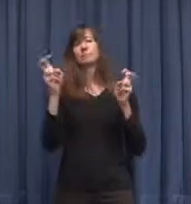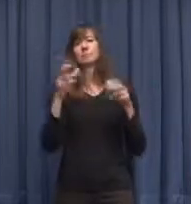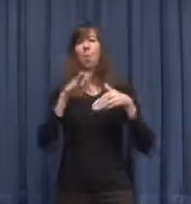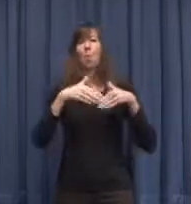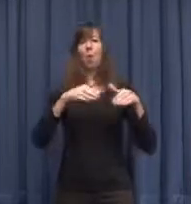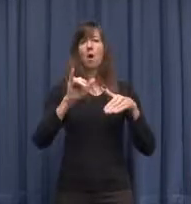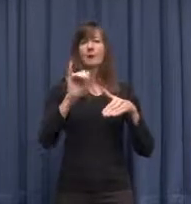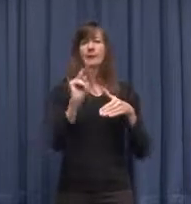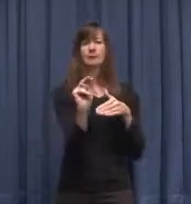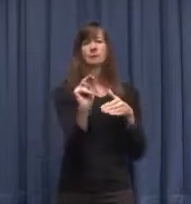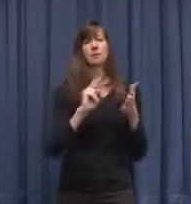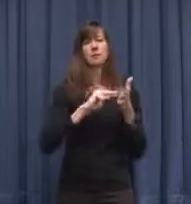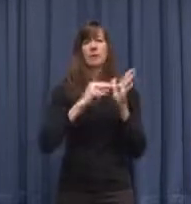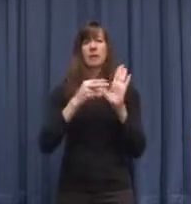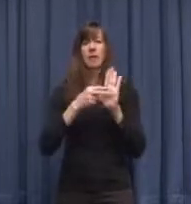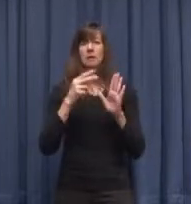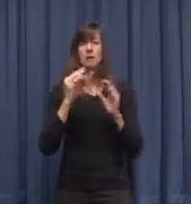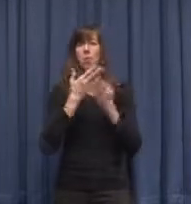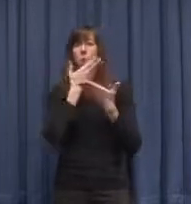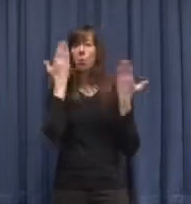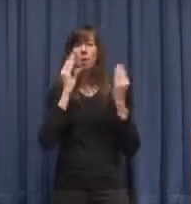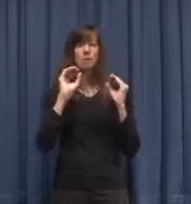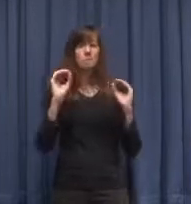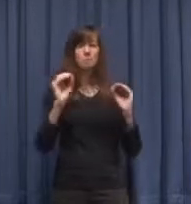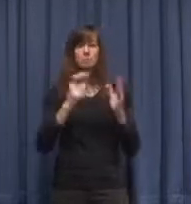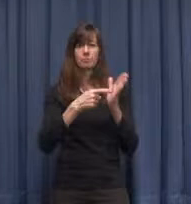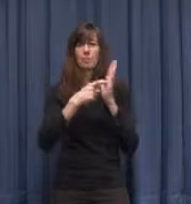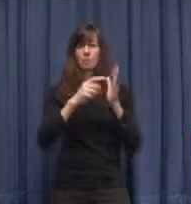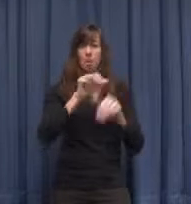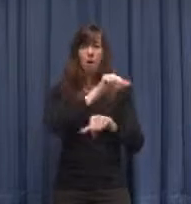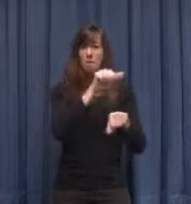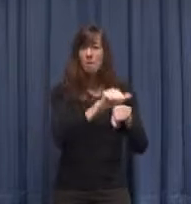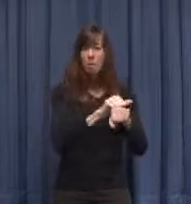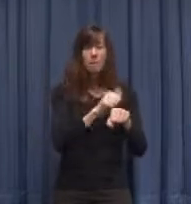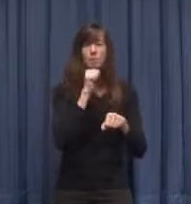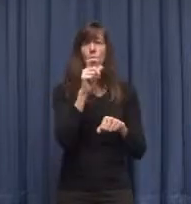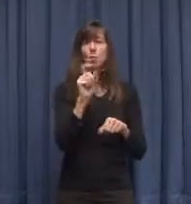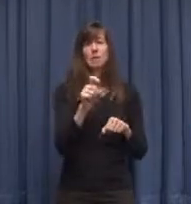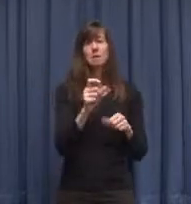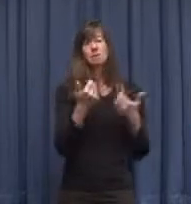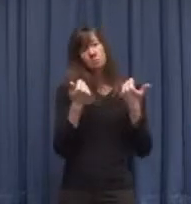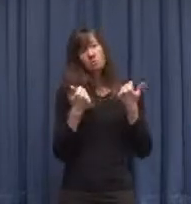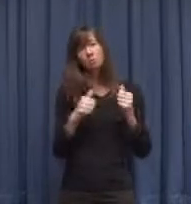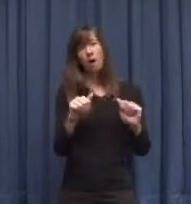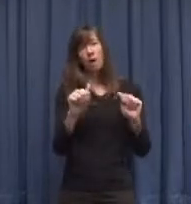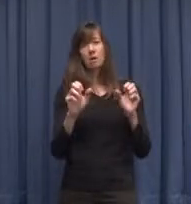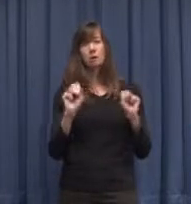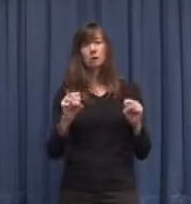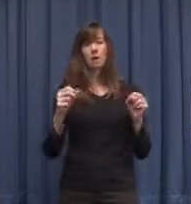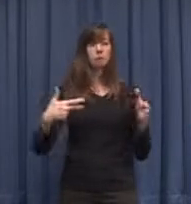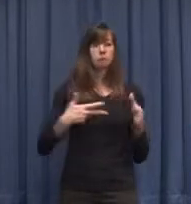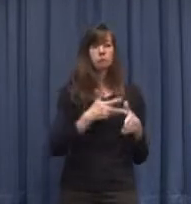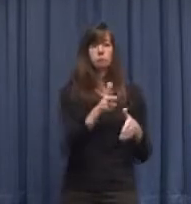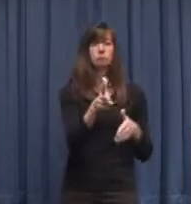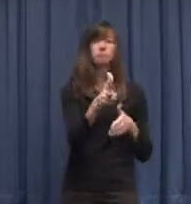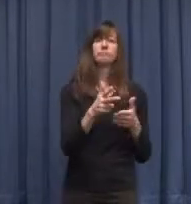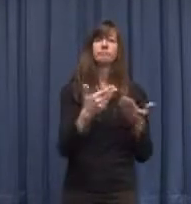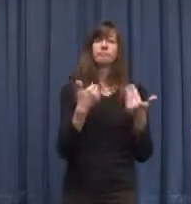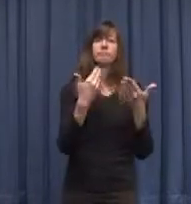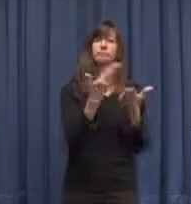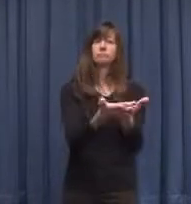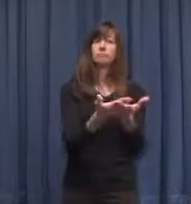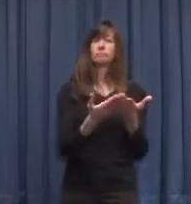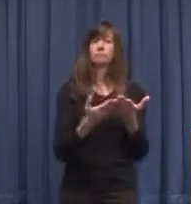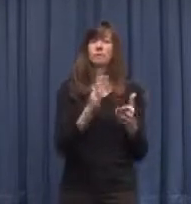appointment, you can also try to do walk-in there. But also, again, remind people that trying